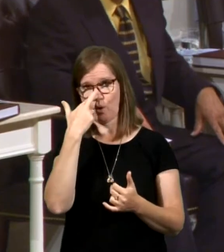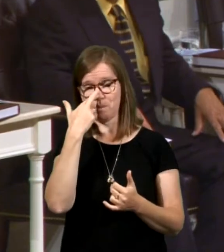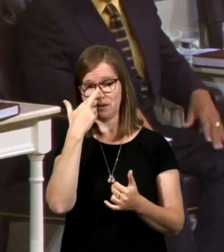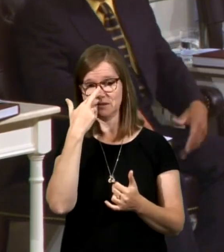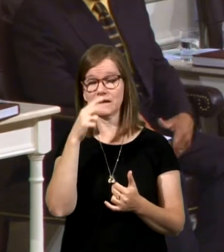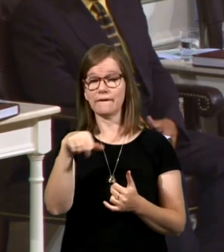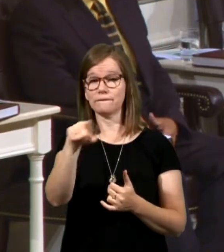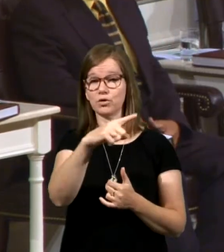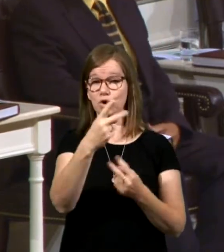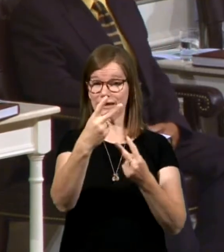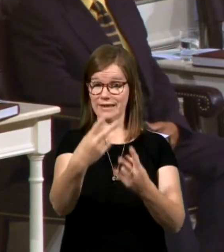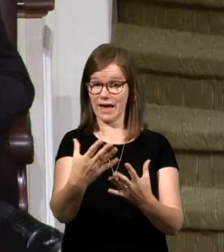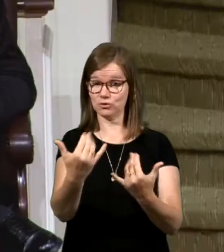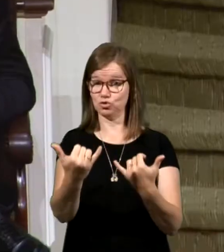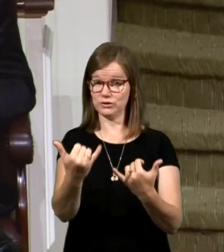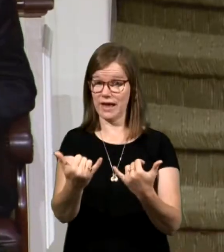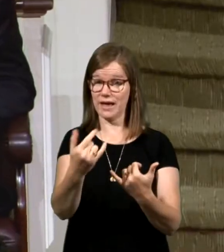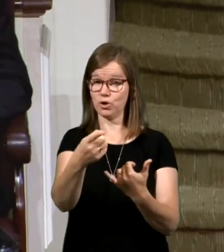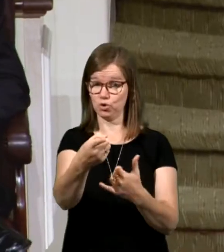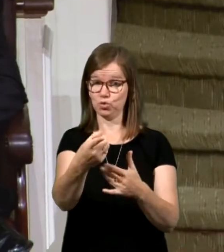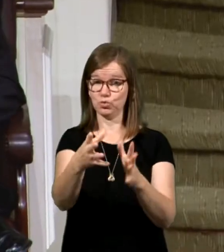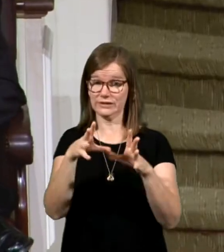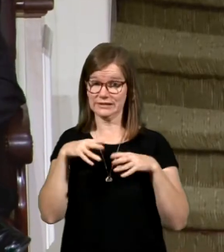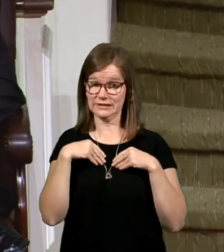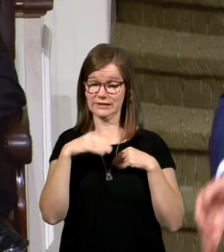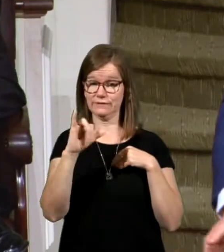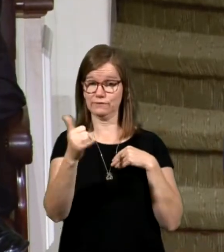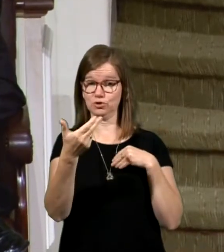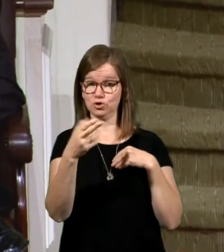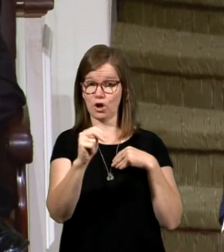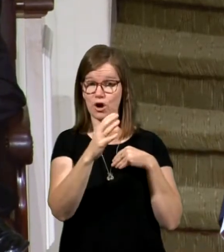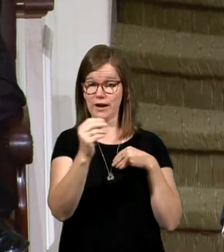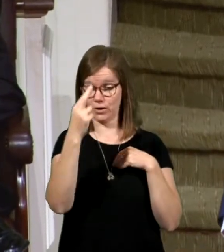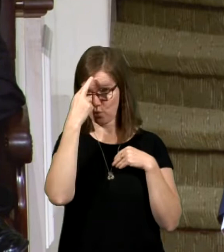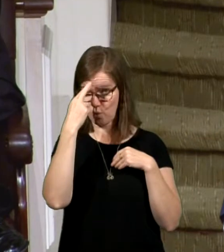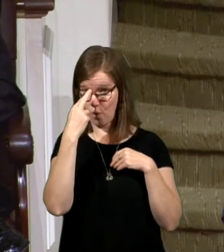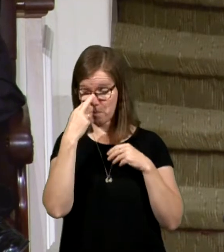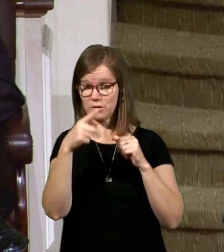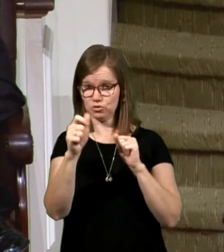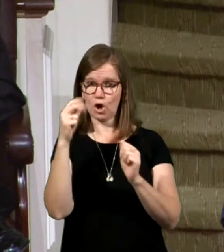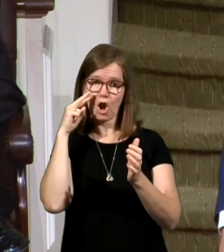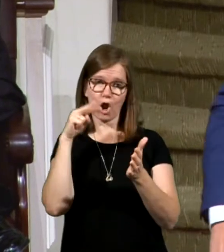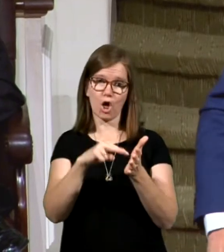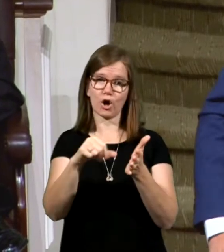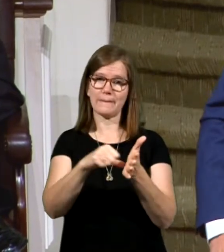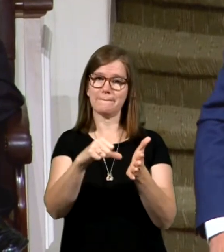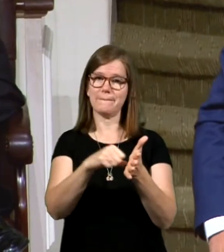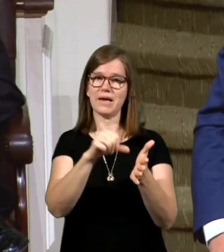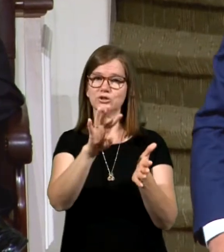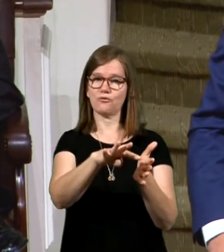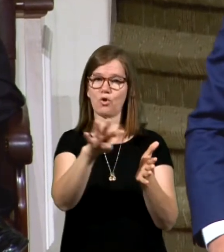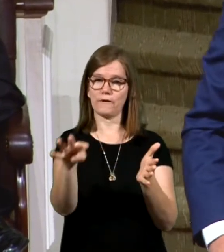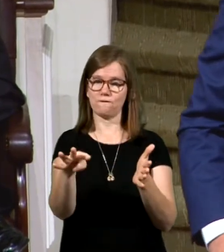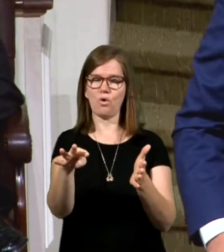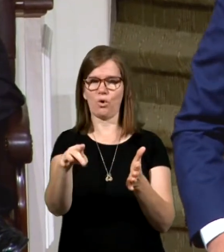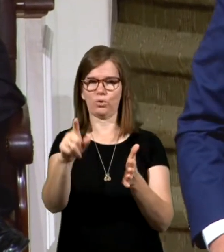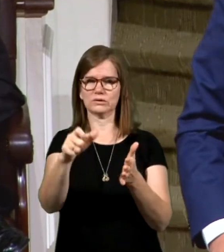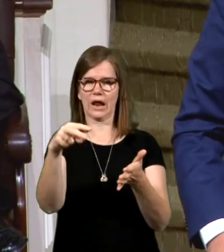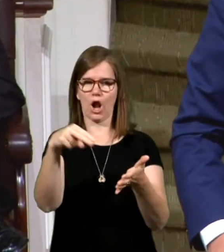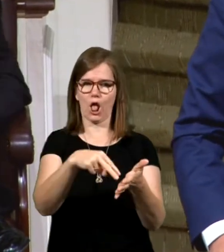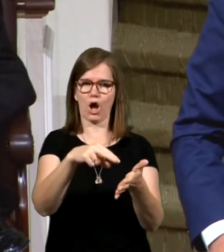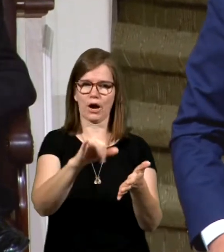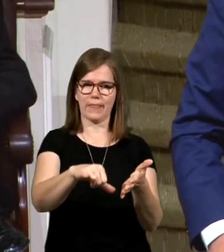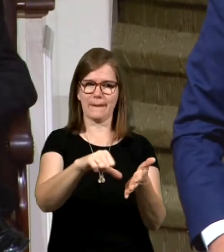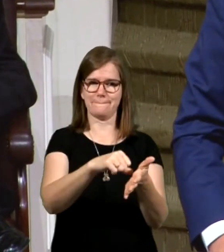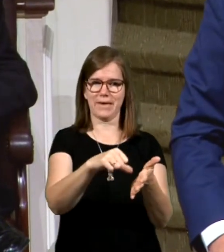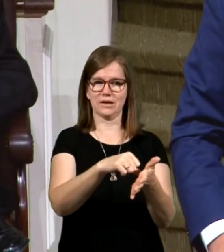came as a guest today and you got the John and Romans book when you came in, you could go to page 44 and you could follow along on that